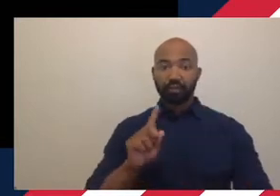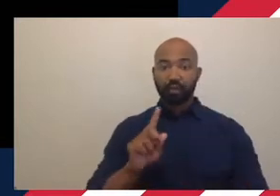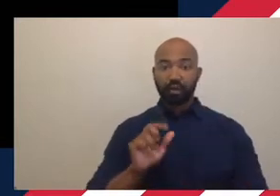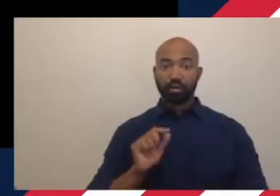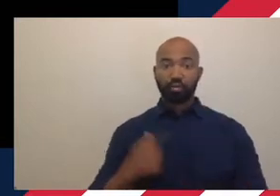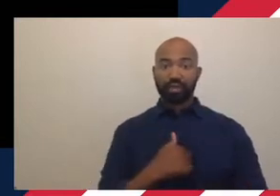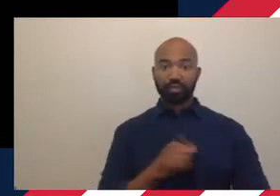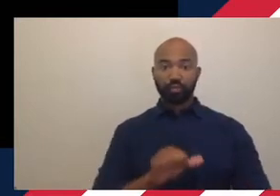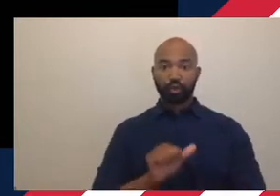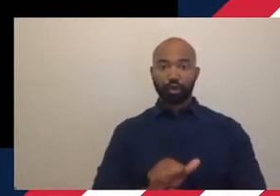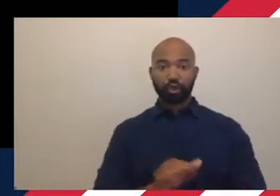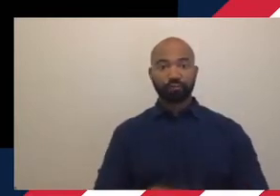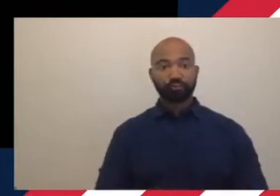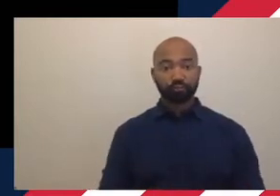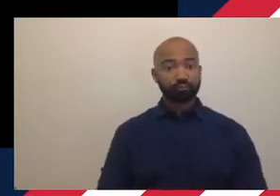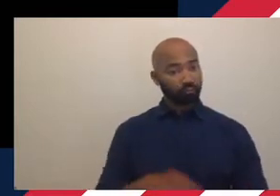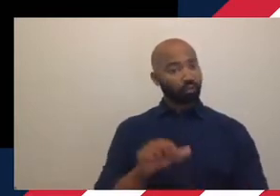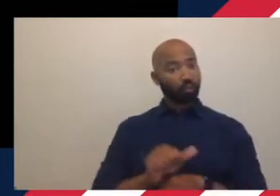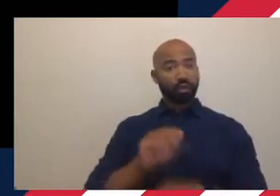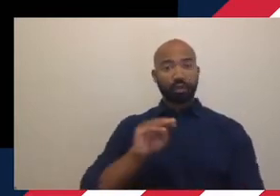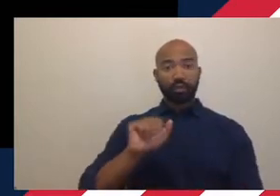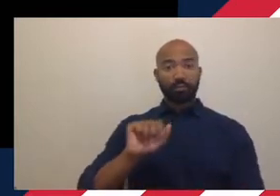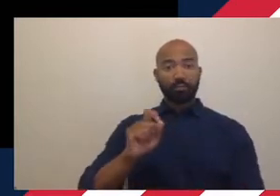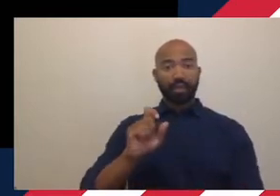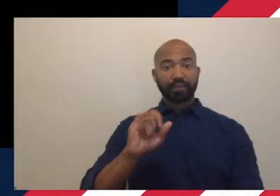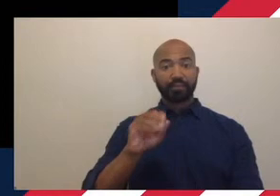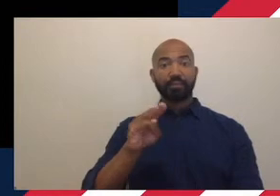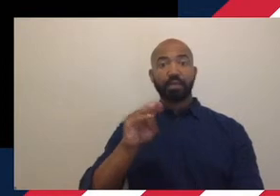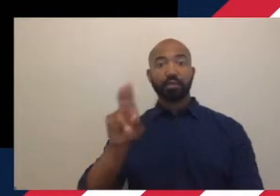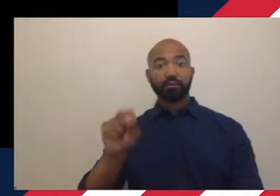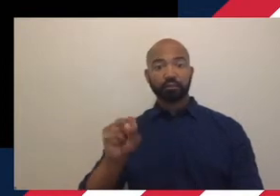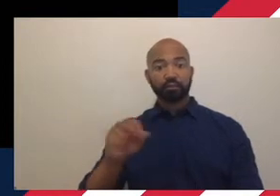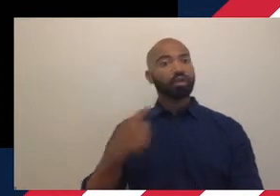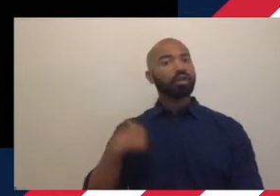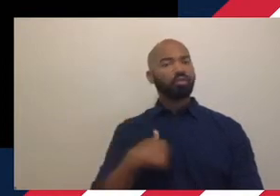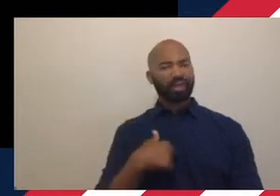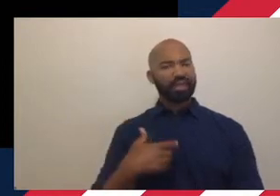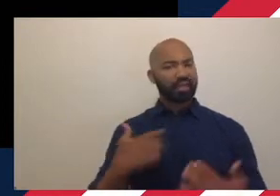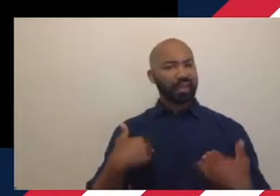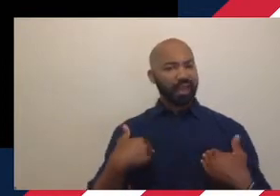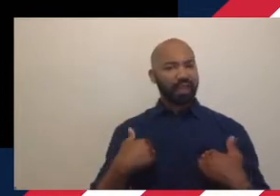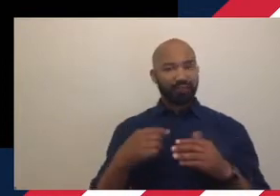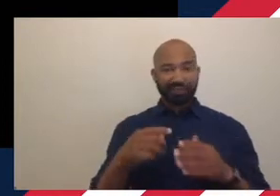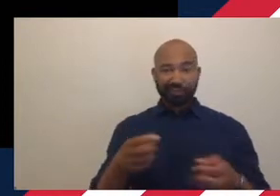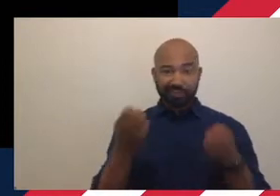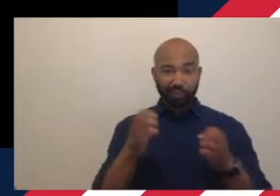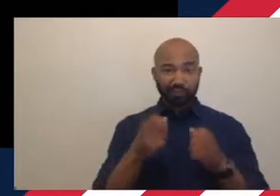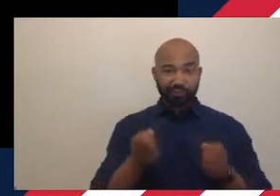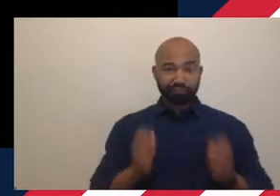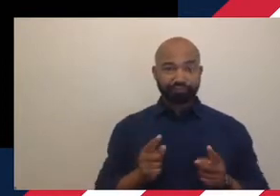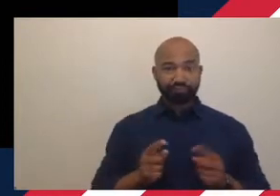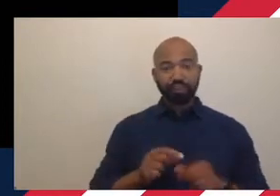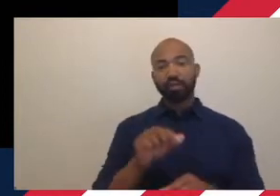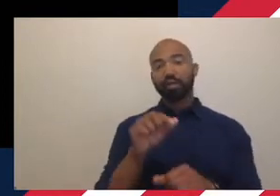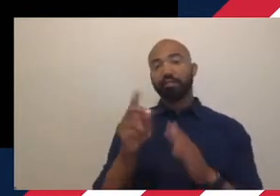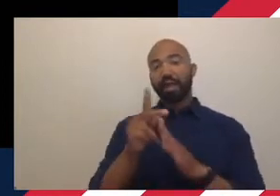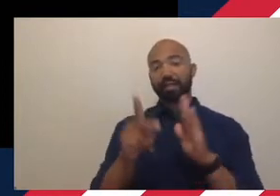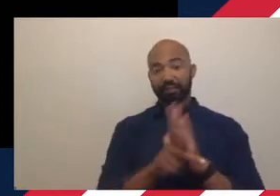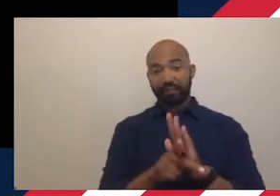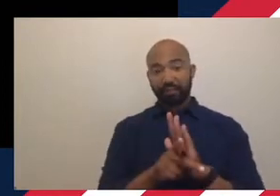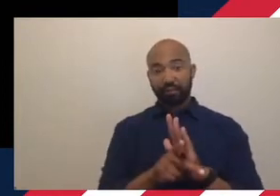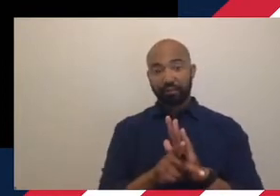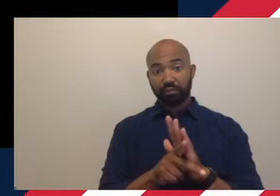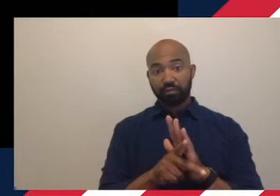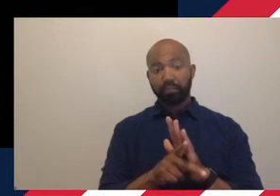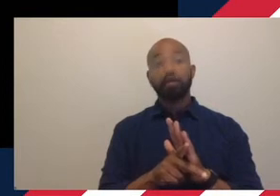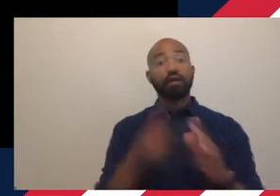center, Maximus, implemented emergency policy leave after we came